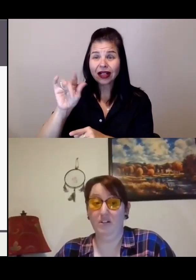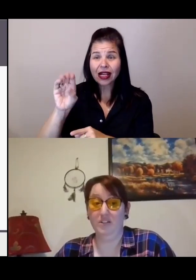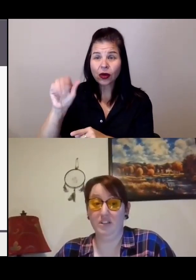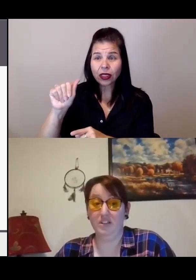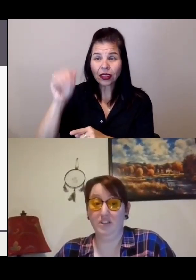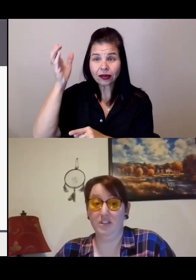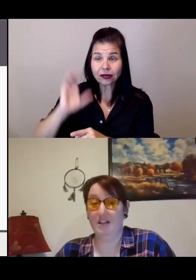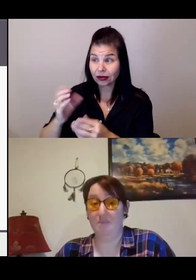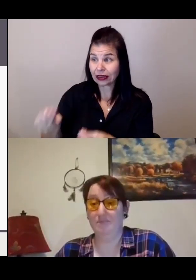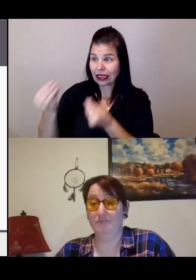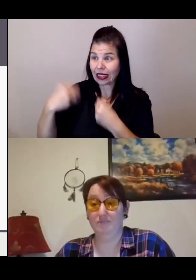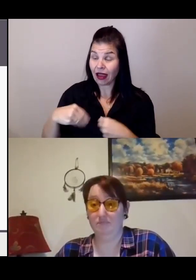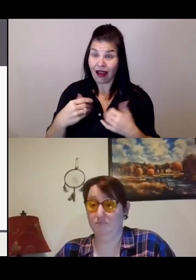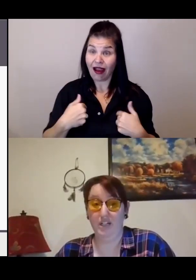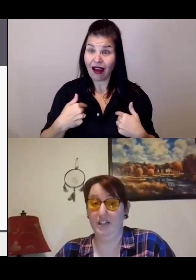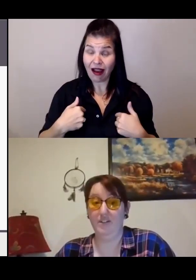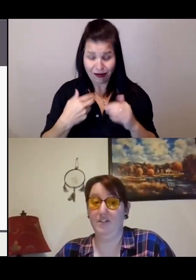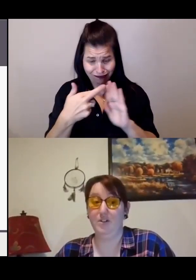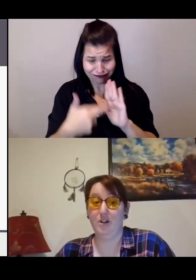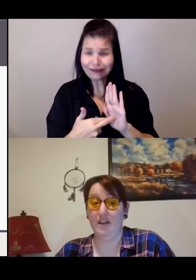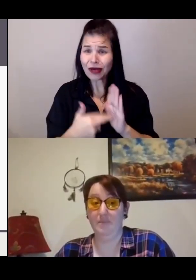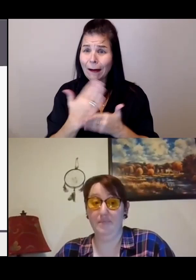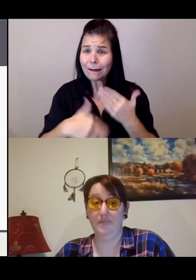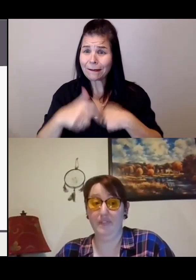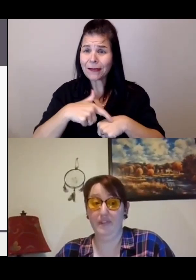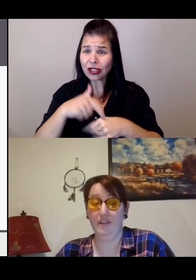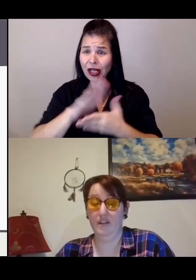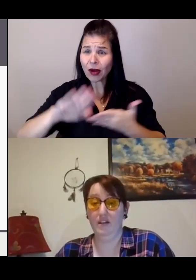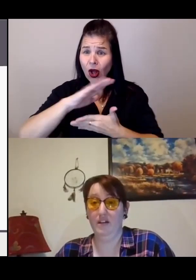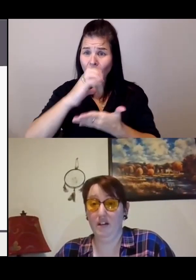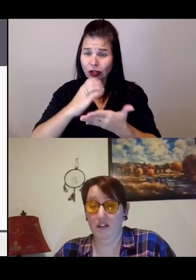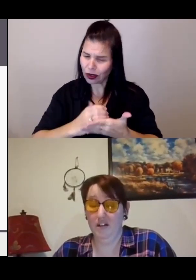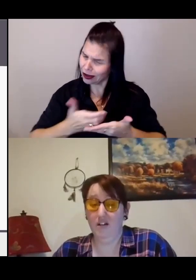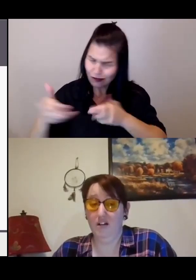in college courses part-time, ready to give it another try.